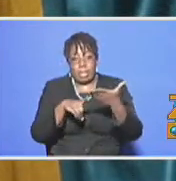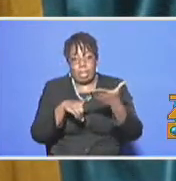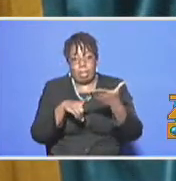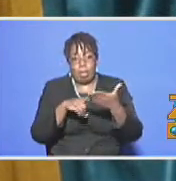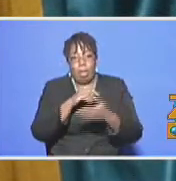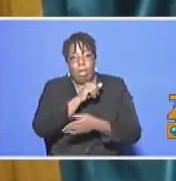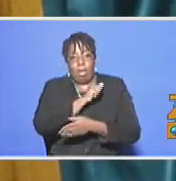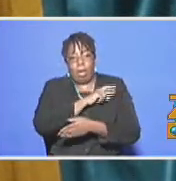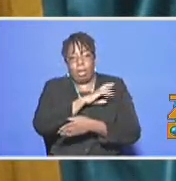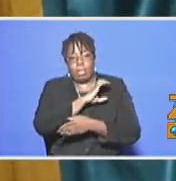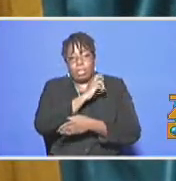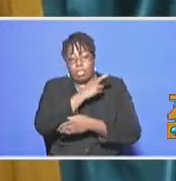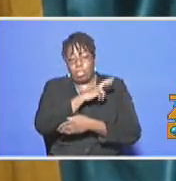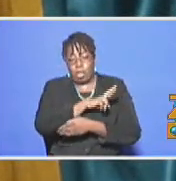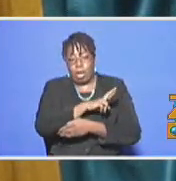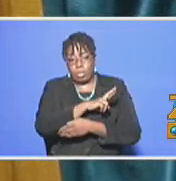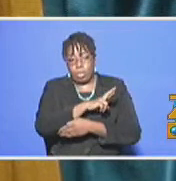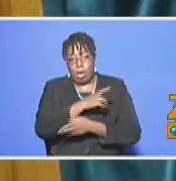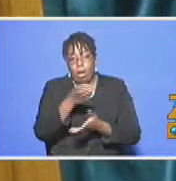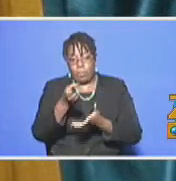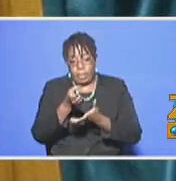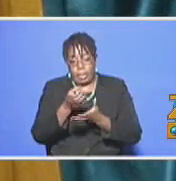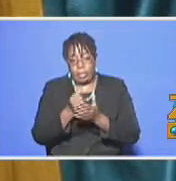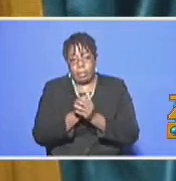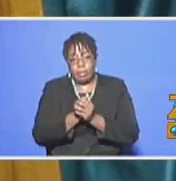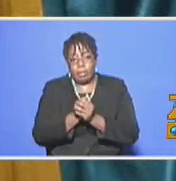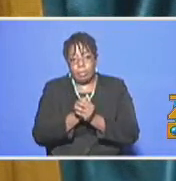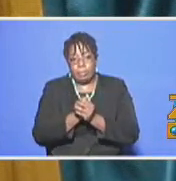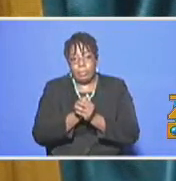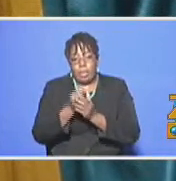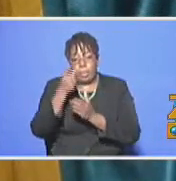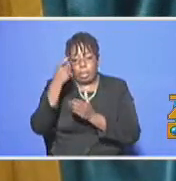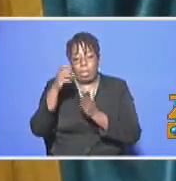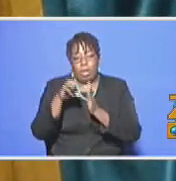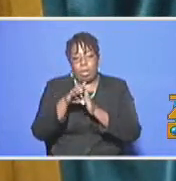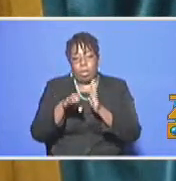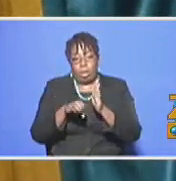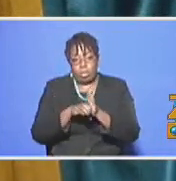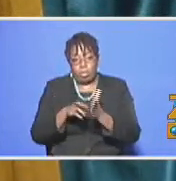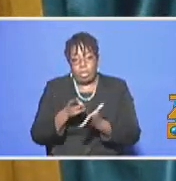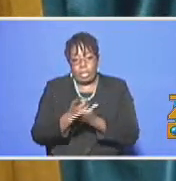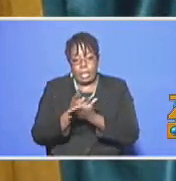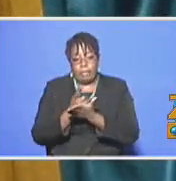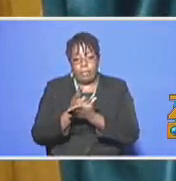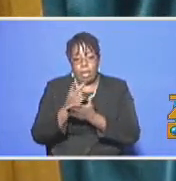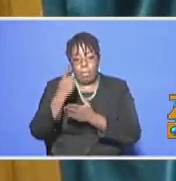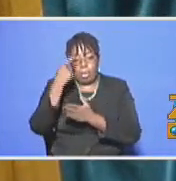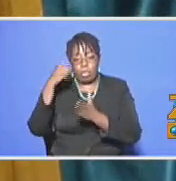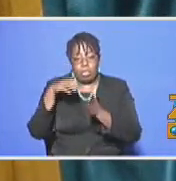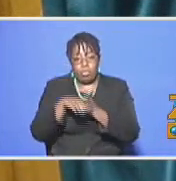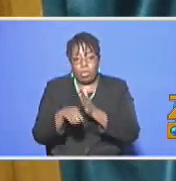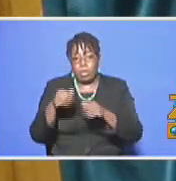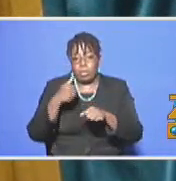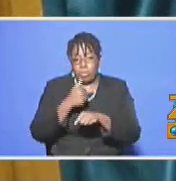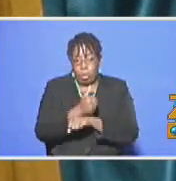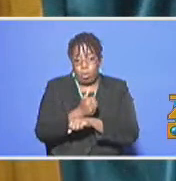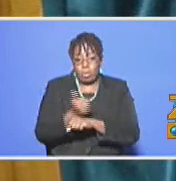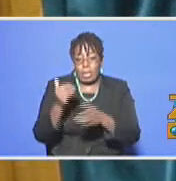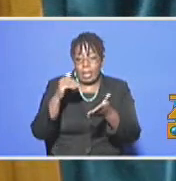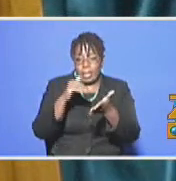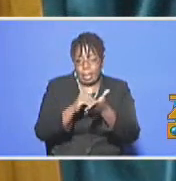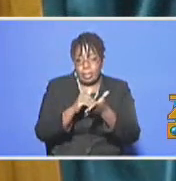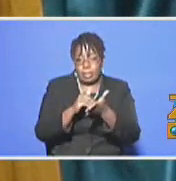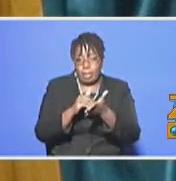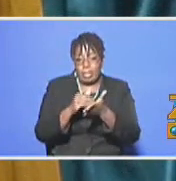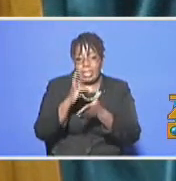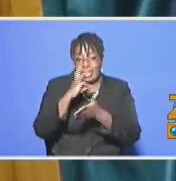Court ruling. Archer sought to have the court dismiss his motion for constitutional relief regarding a criminal libel charge brought against